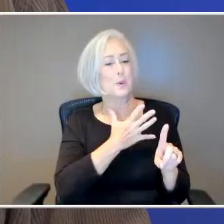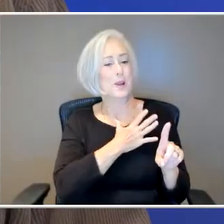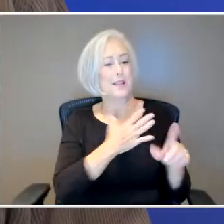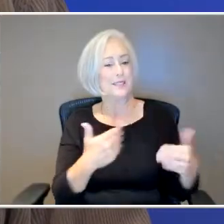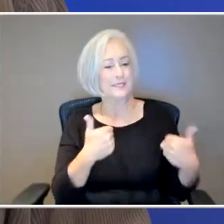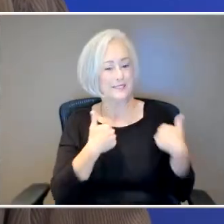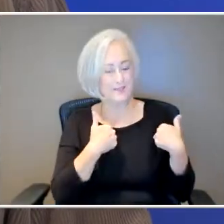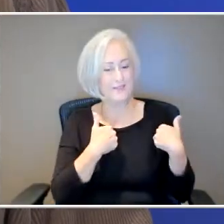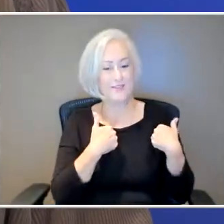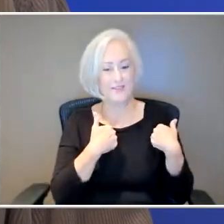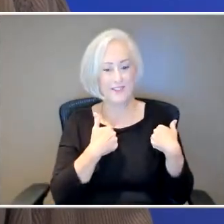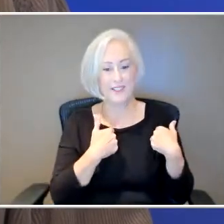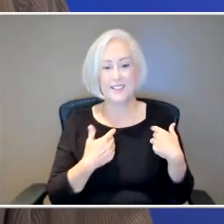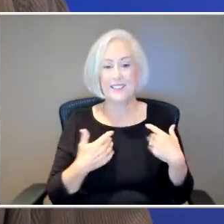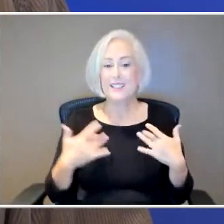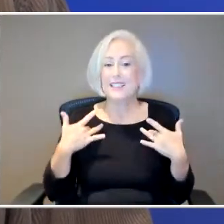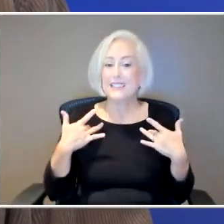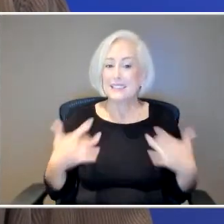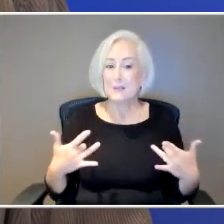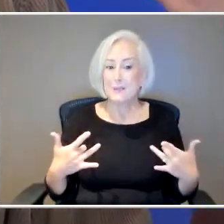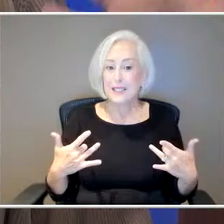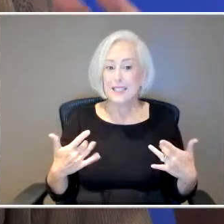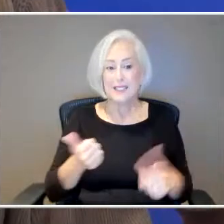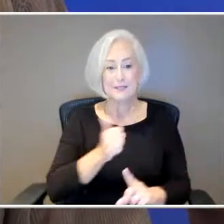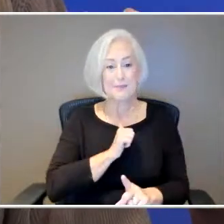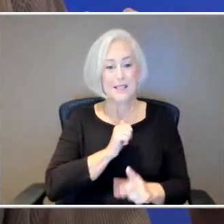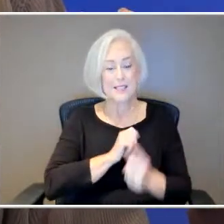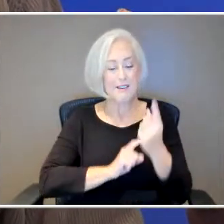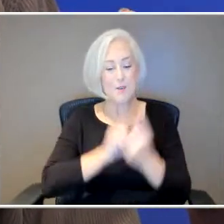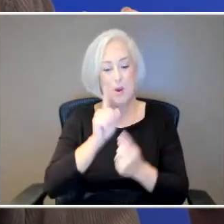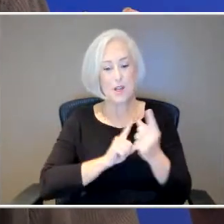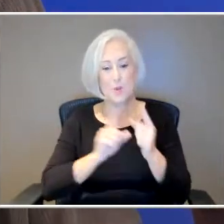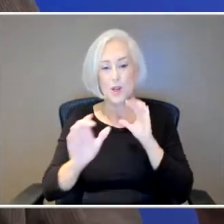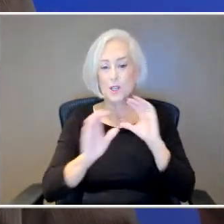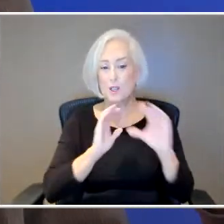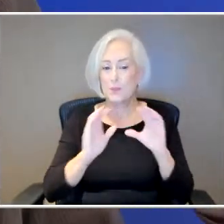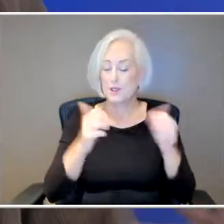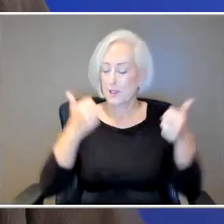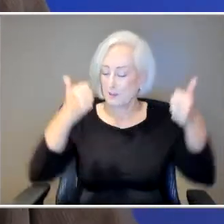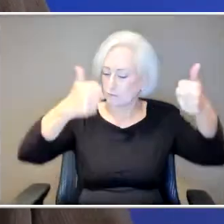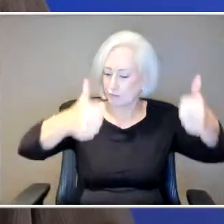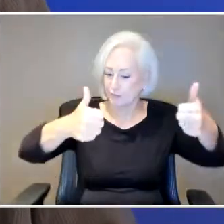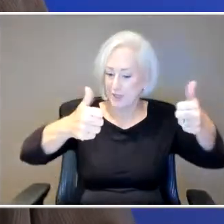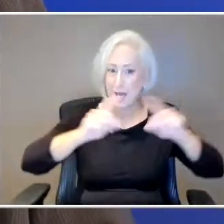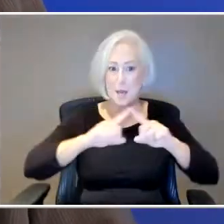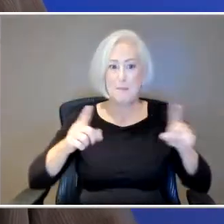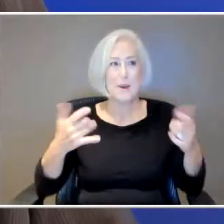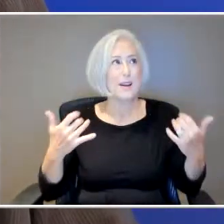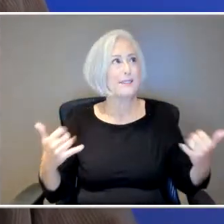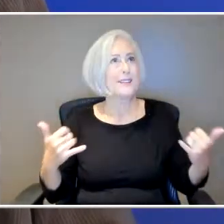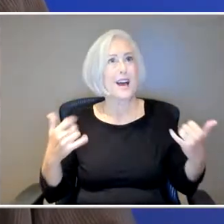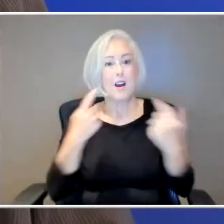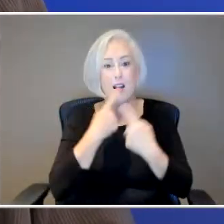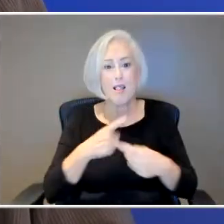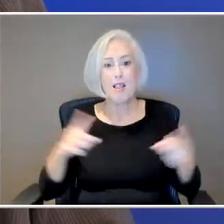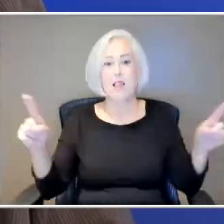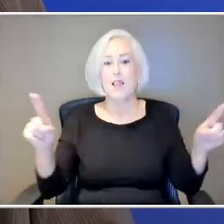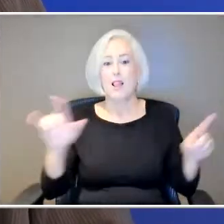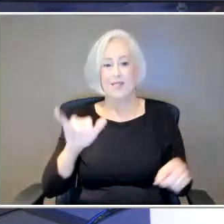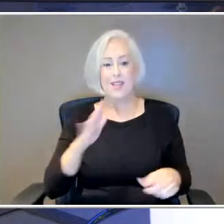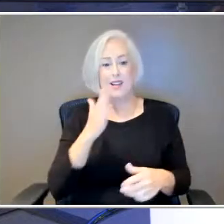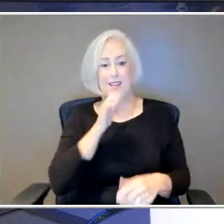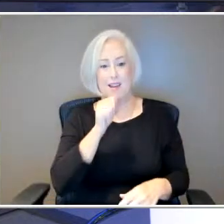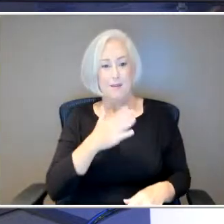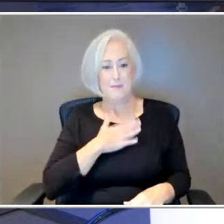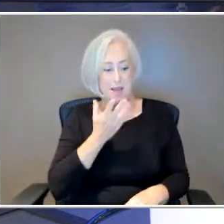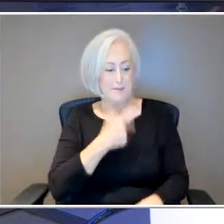I'm a great communicator, like one-on-one, but doing something like this big of a stage, that's not my personality. You're pretty good. I love to